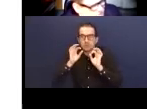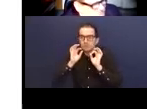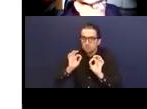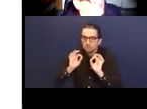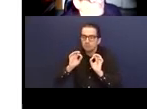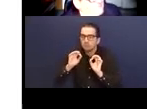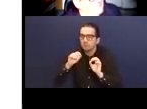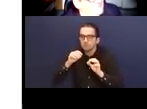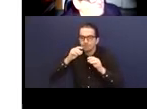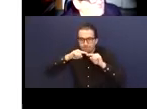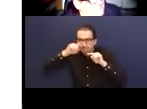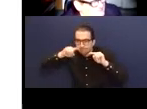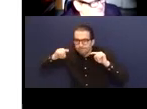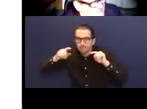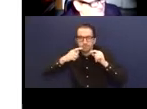about?